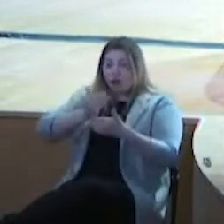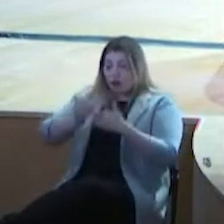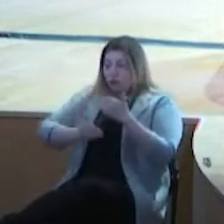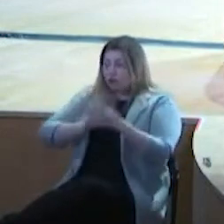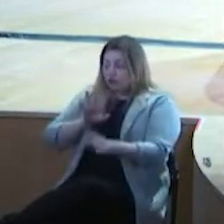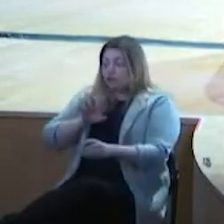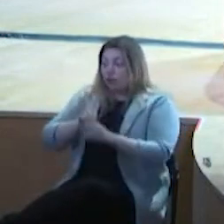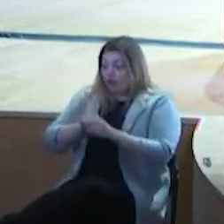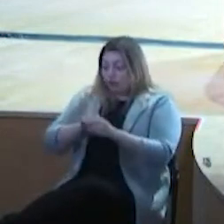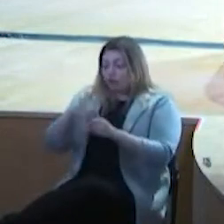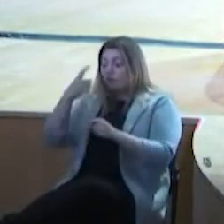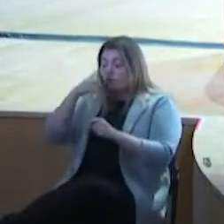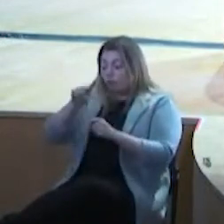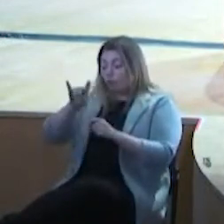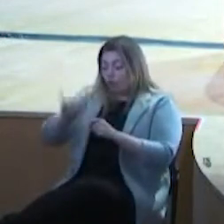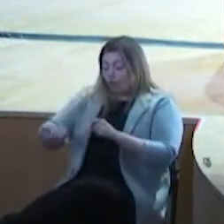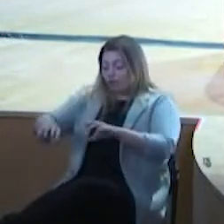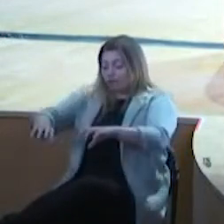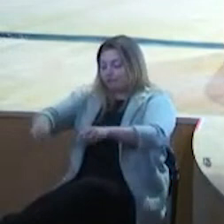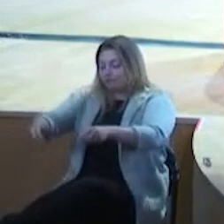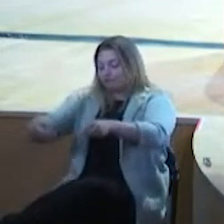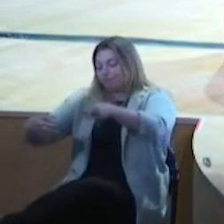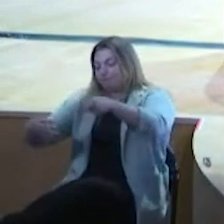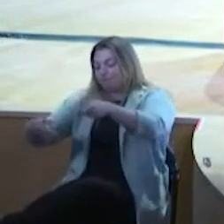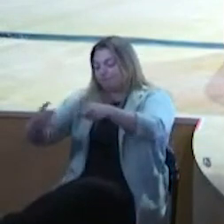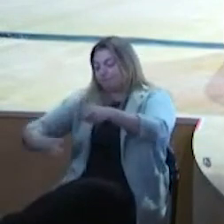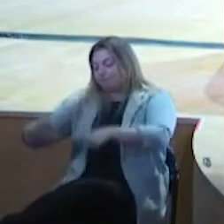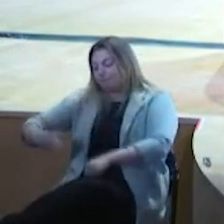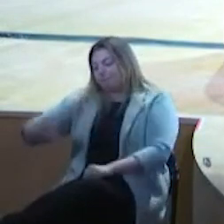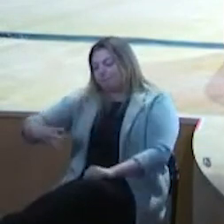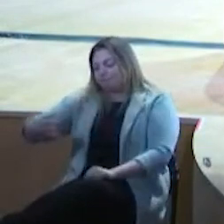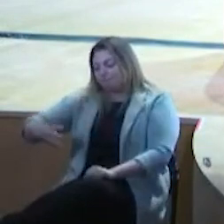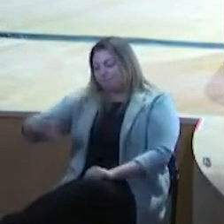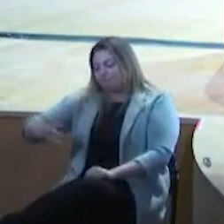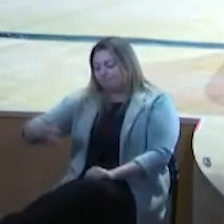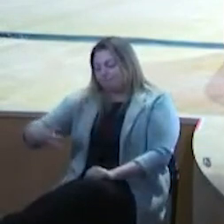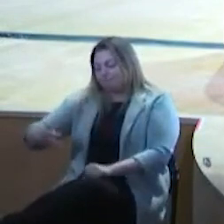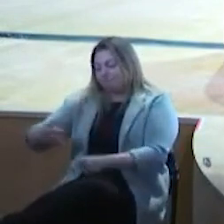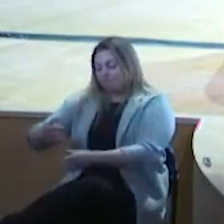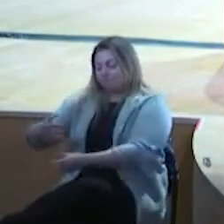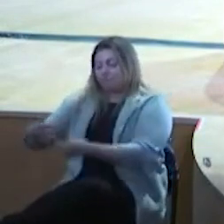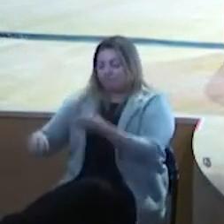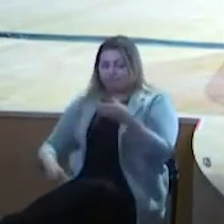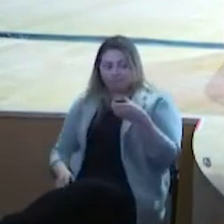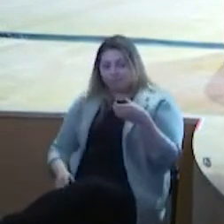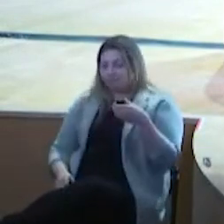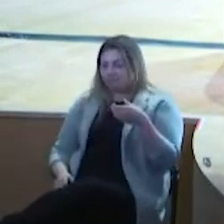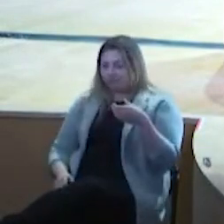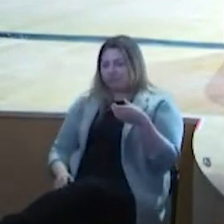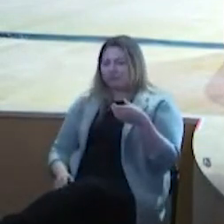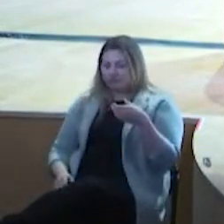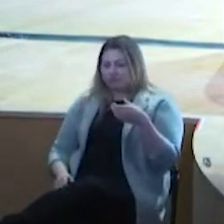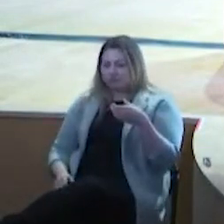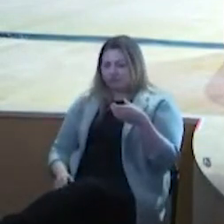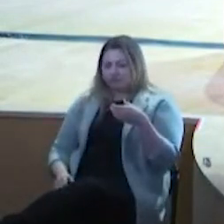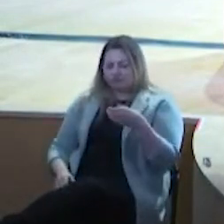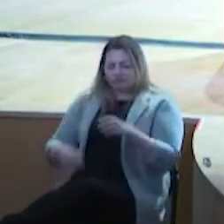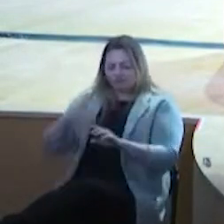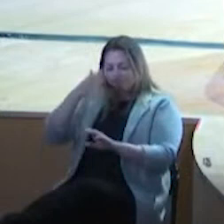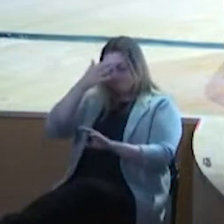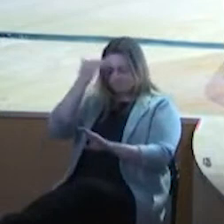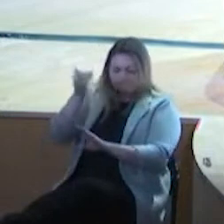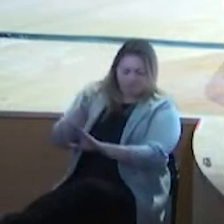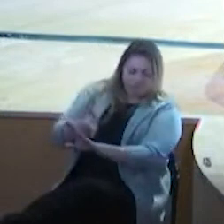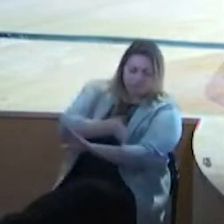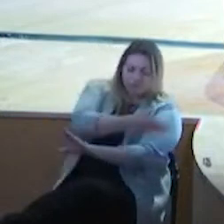that are required in order for that fresh water to get to our tap. So when fresh